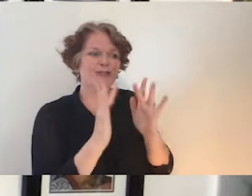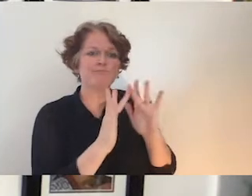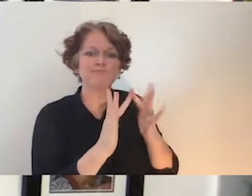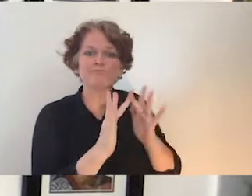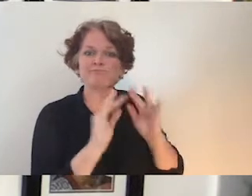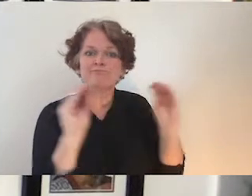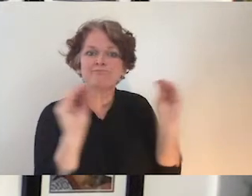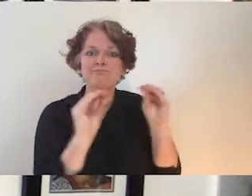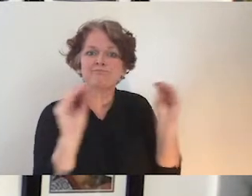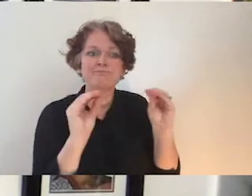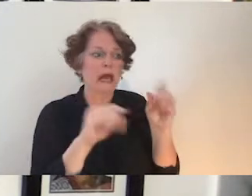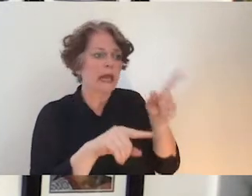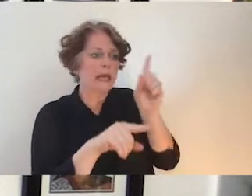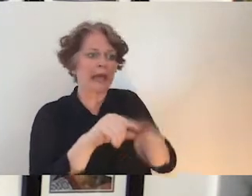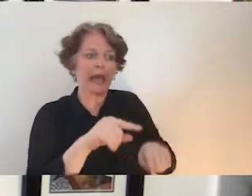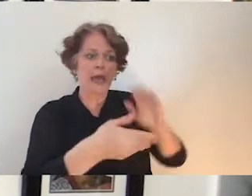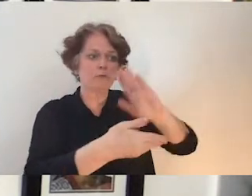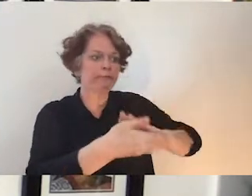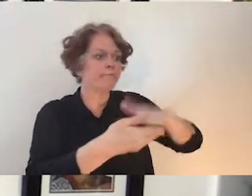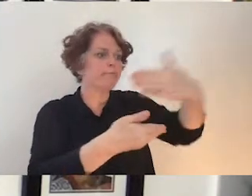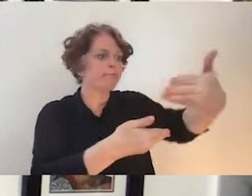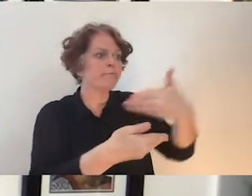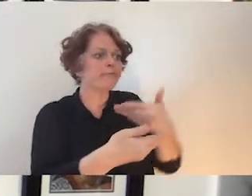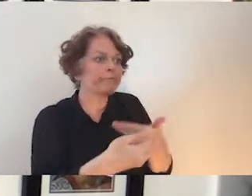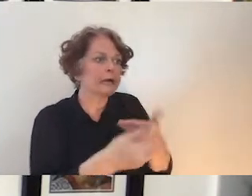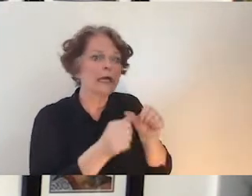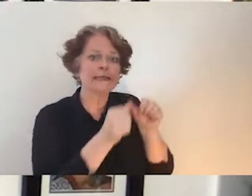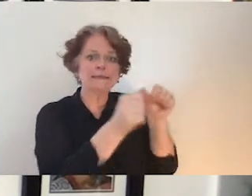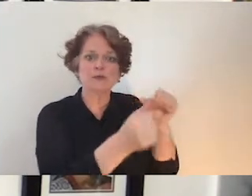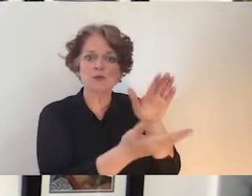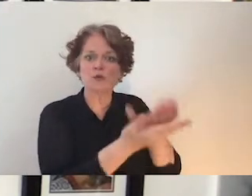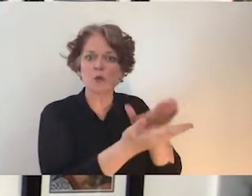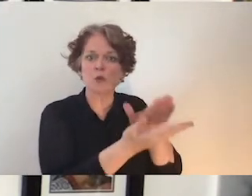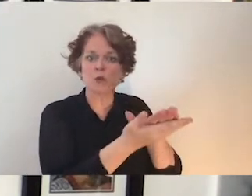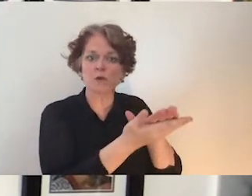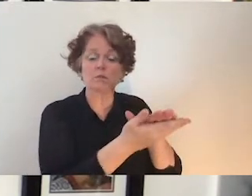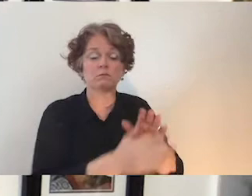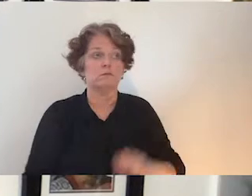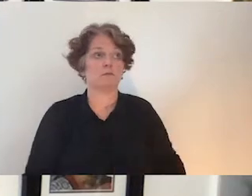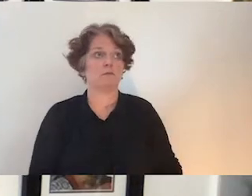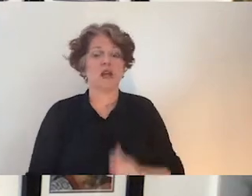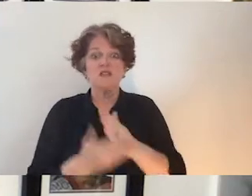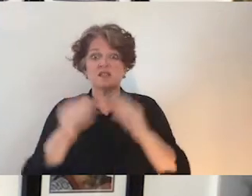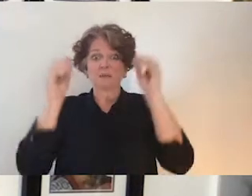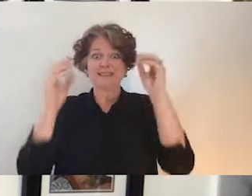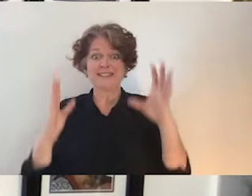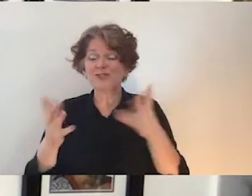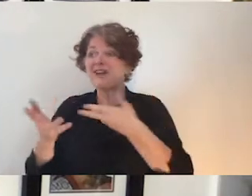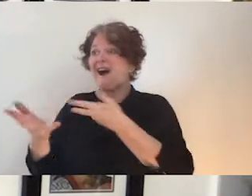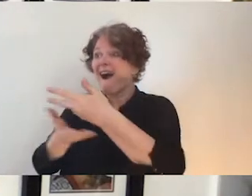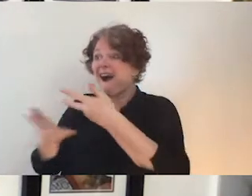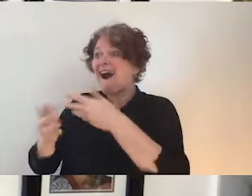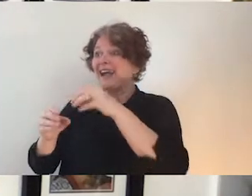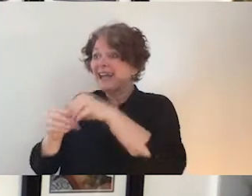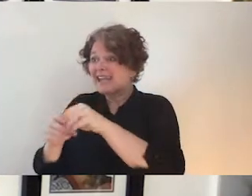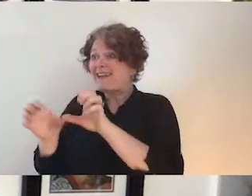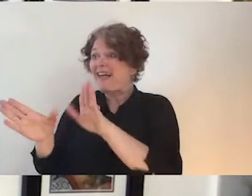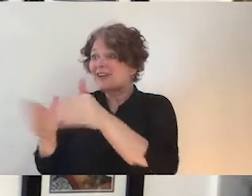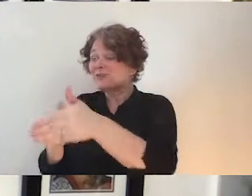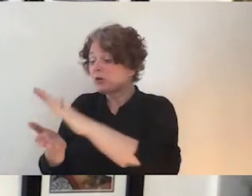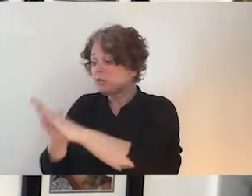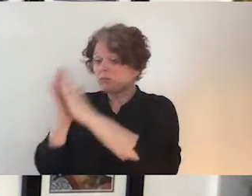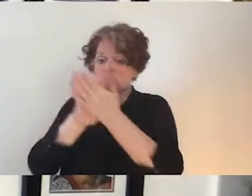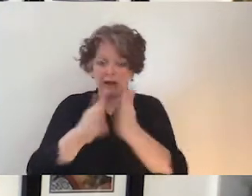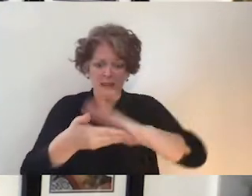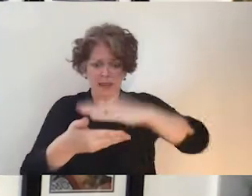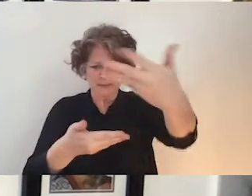to access from their homes, and so therefore cannot access education. There are teachers who are struggling to convert their